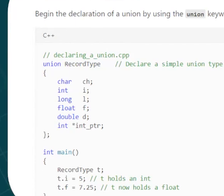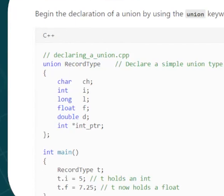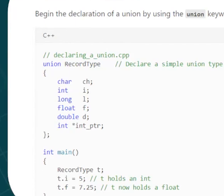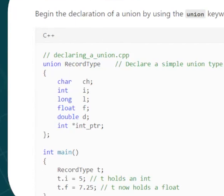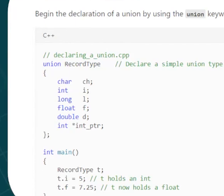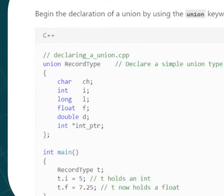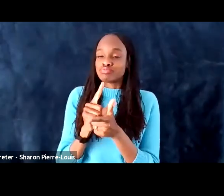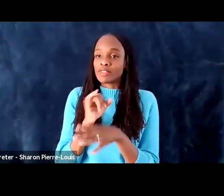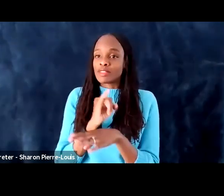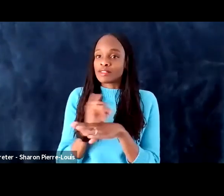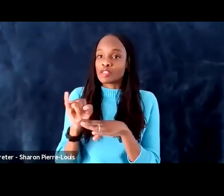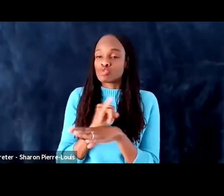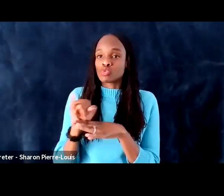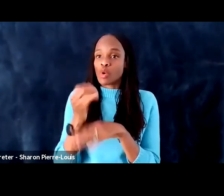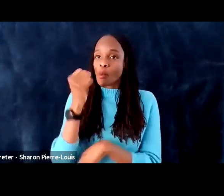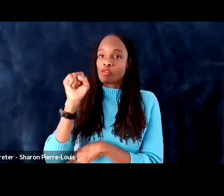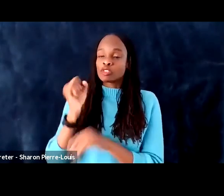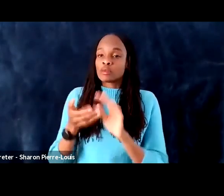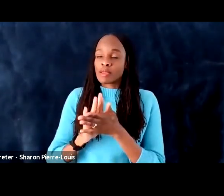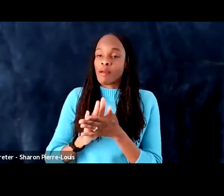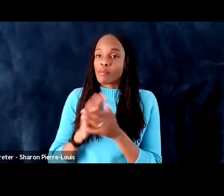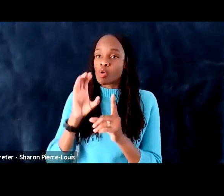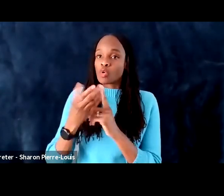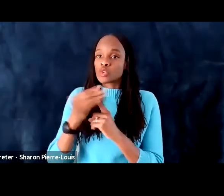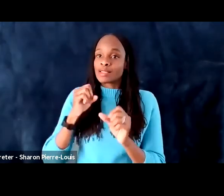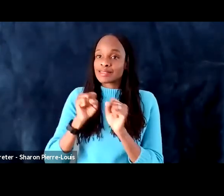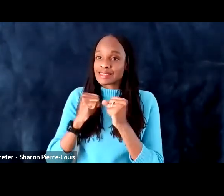industrial revolutions into cultural and societal progress,